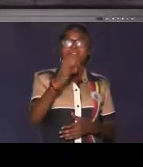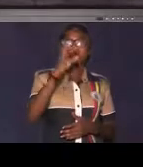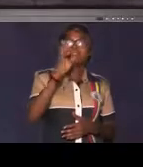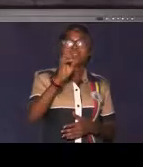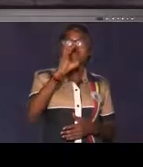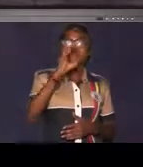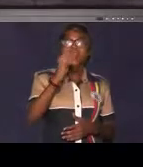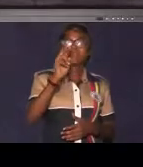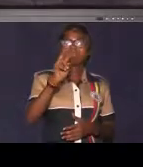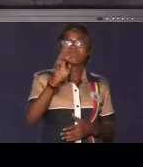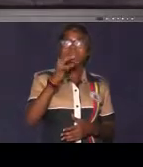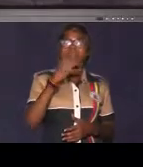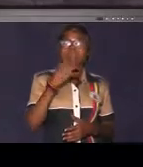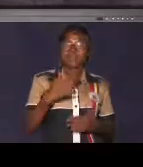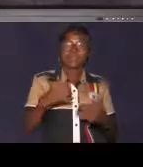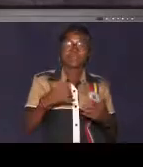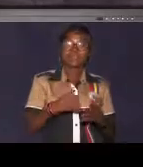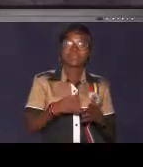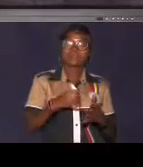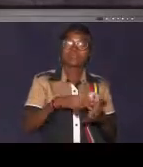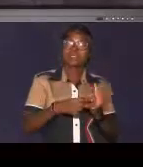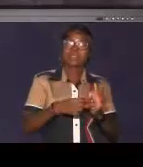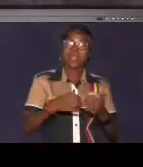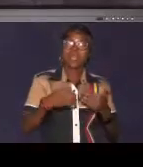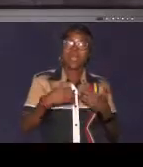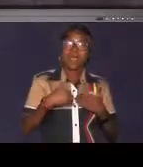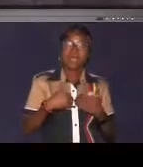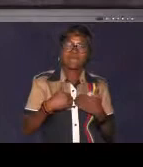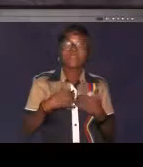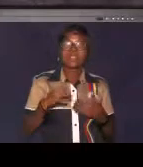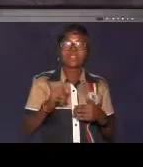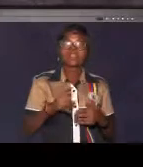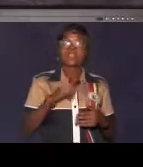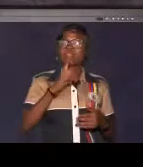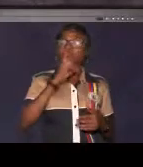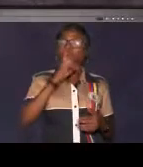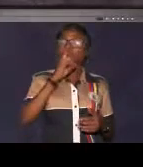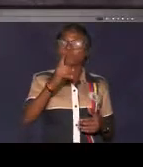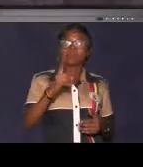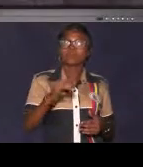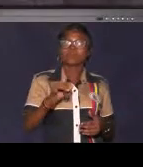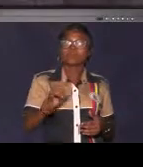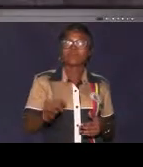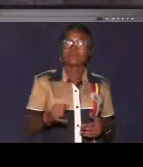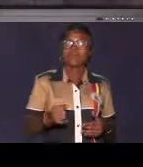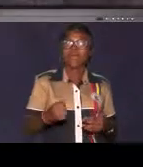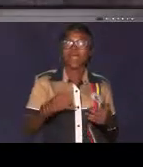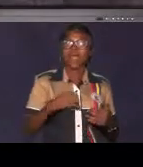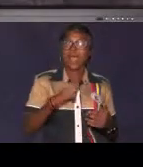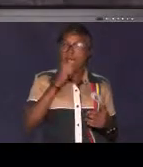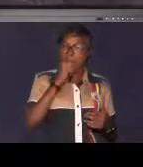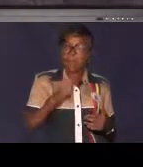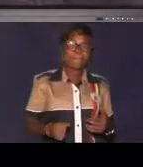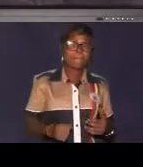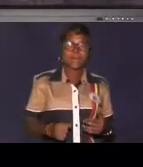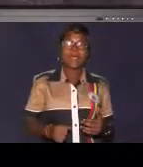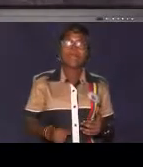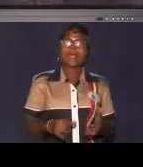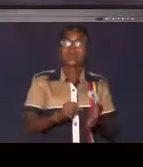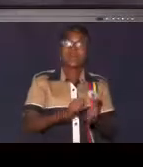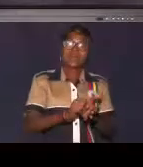means having a sensible and realistic attitude to life. I am grounded in the art